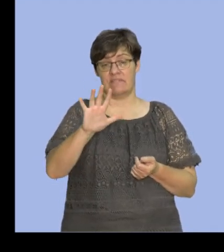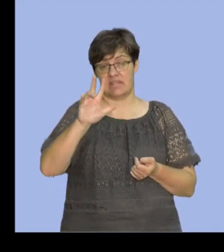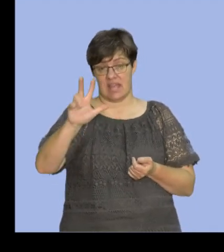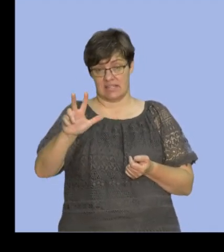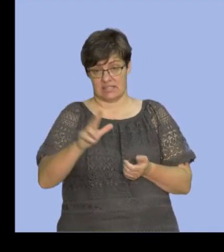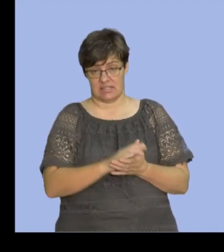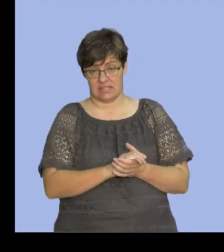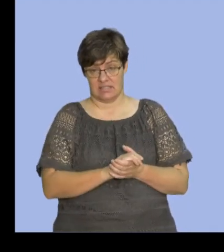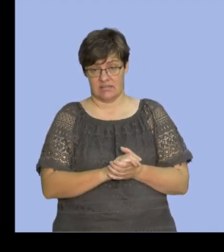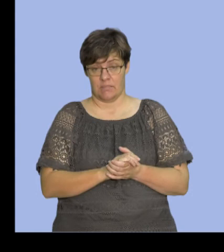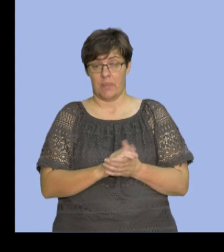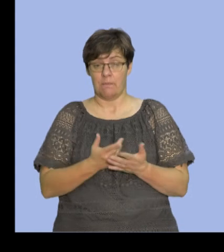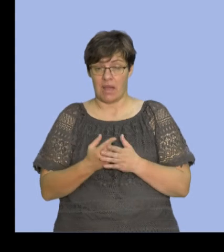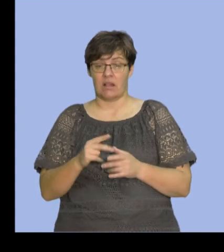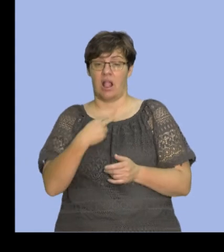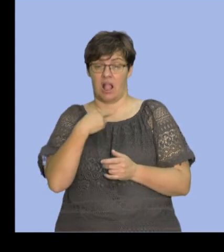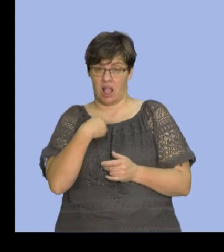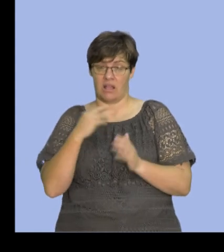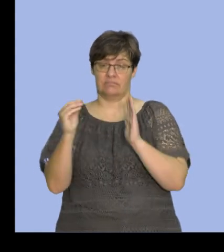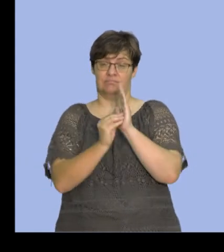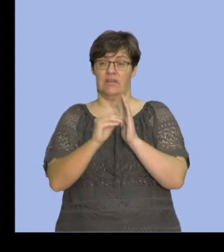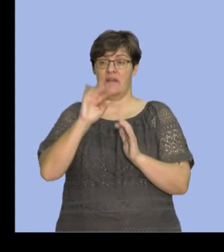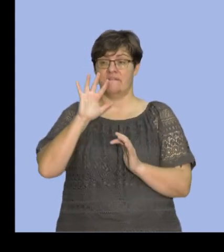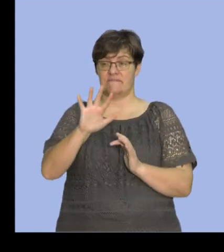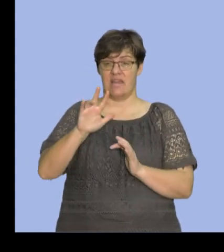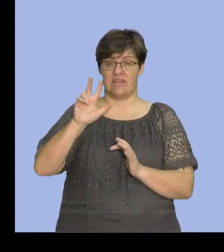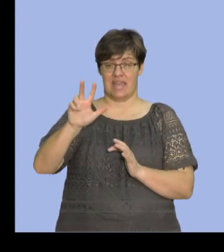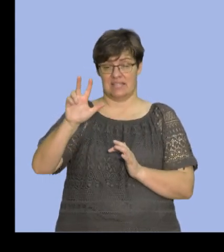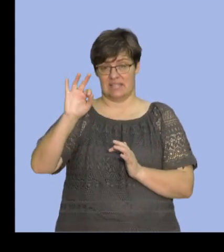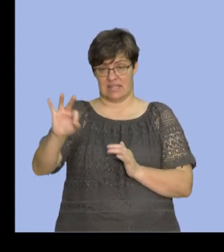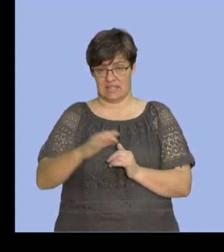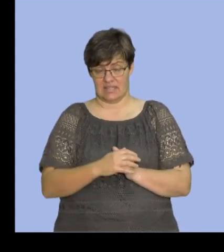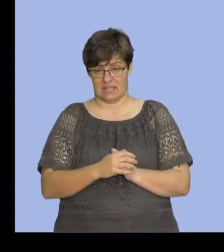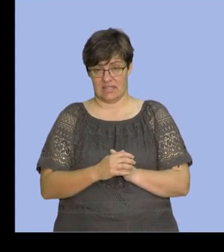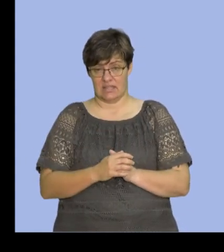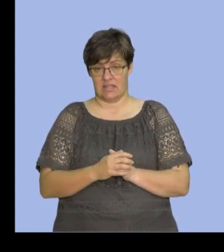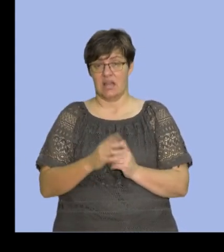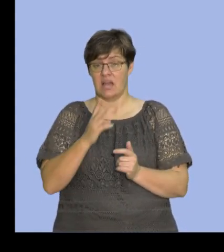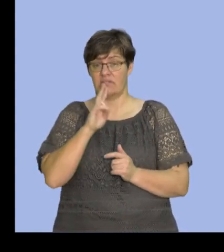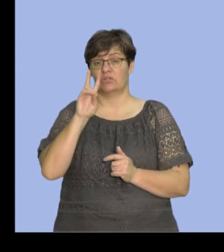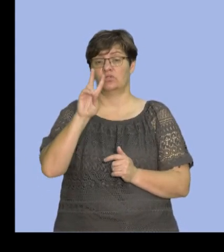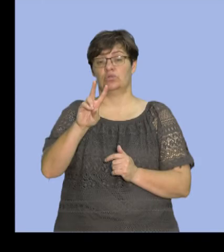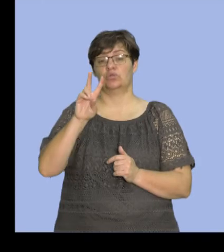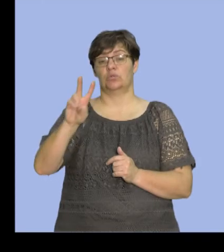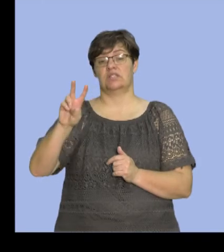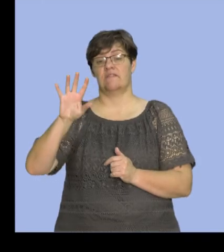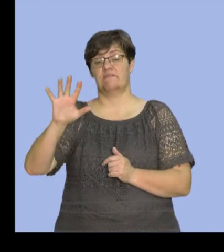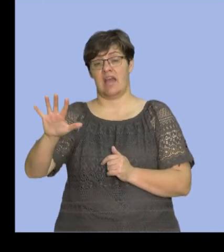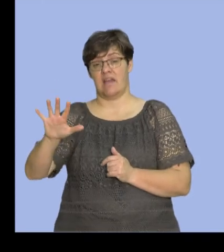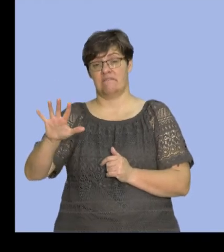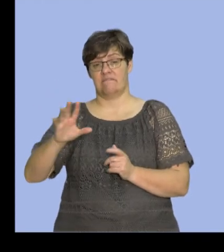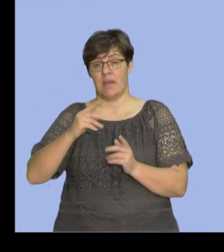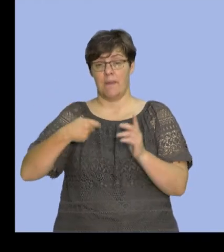was recorded as 583. Clearly you can see there was an amount of 225 too